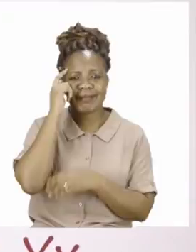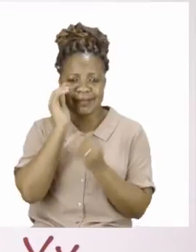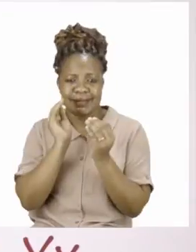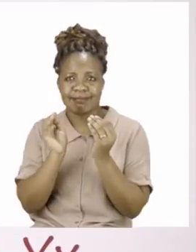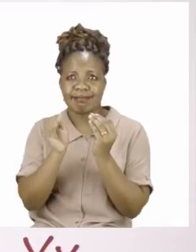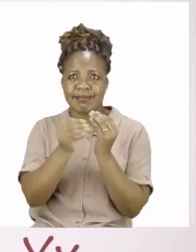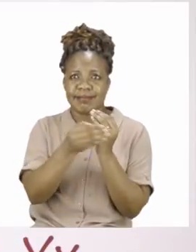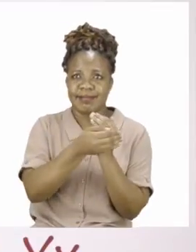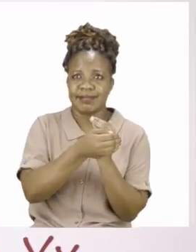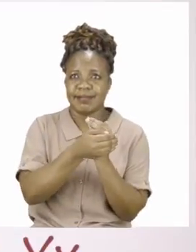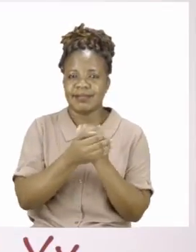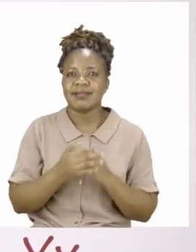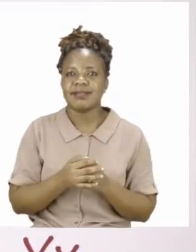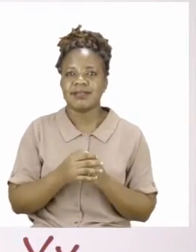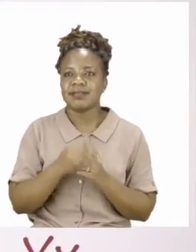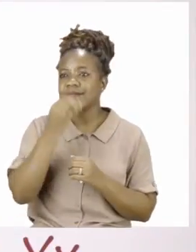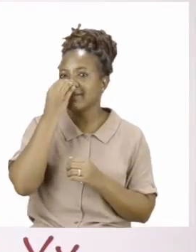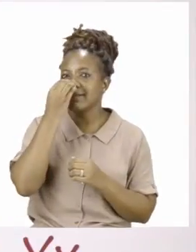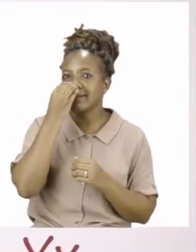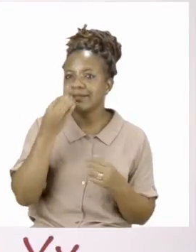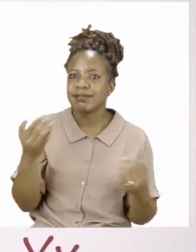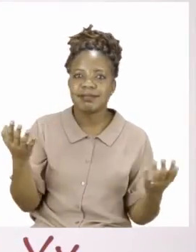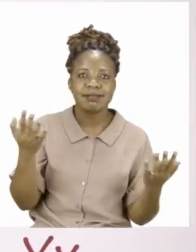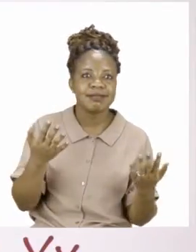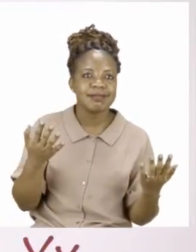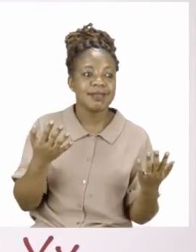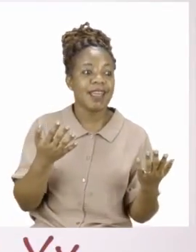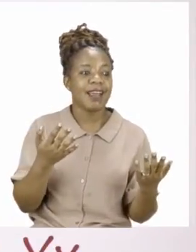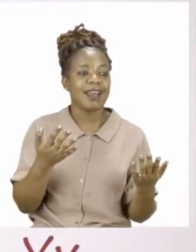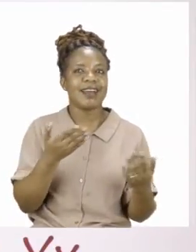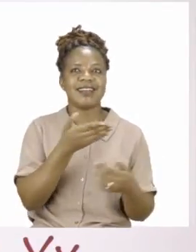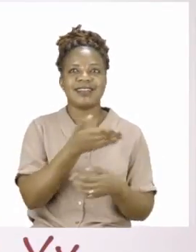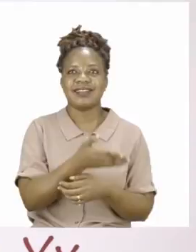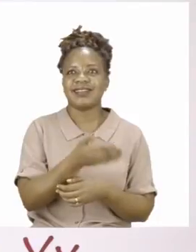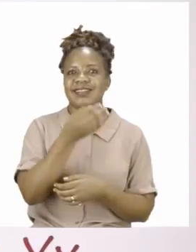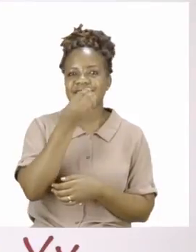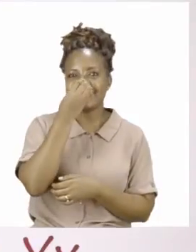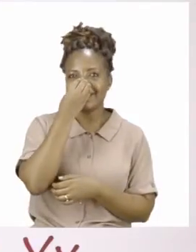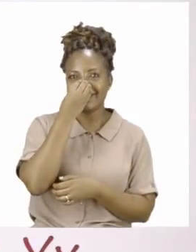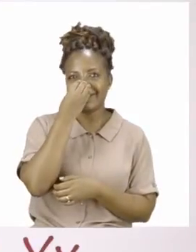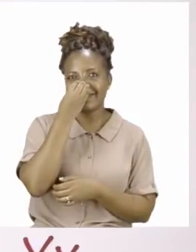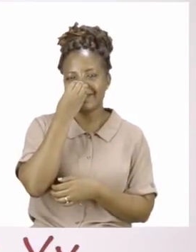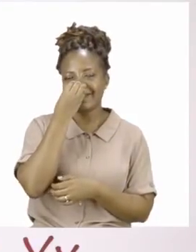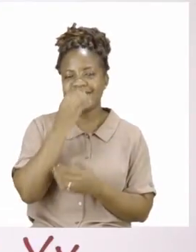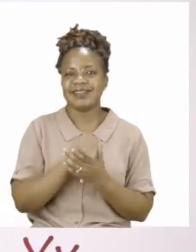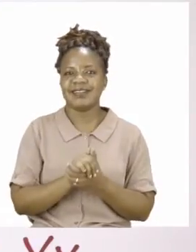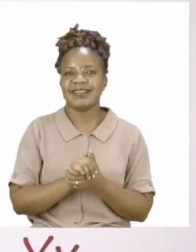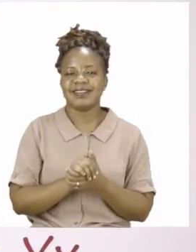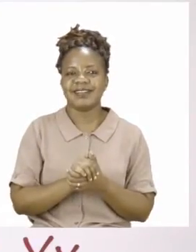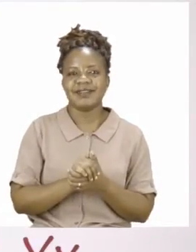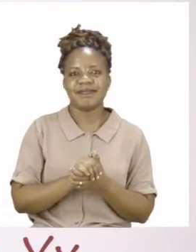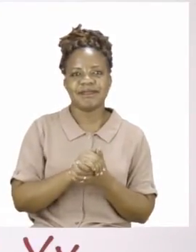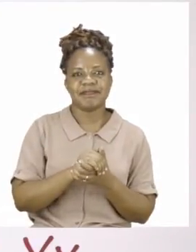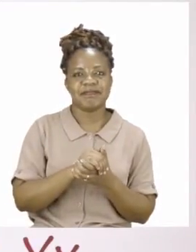me. Zacky, where are you? Oh, there he is.